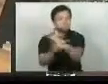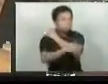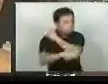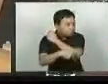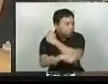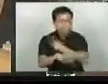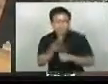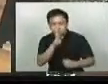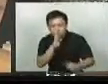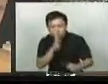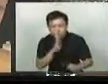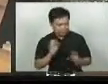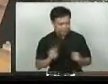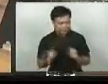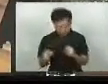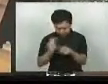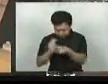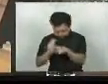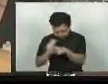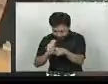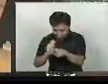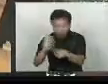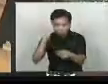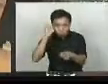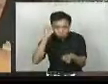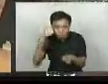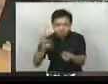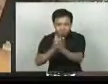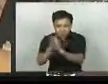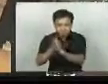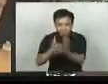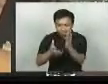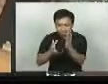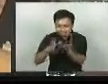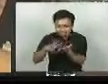use it, how much more is someone who